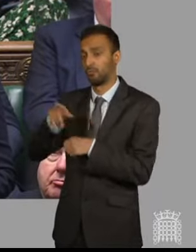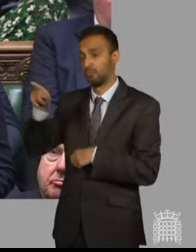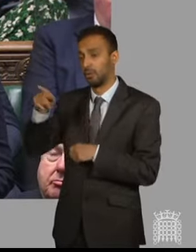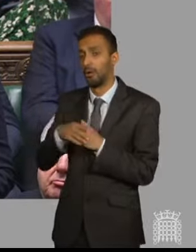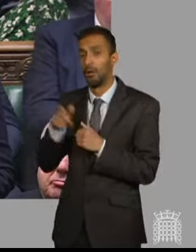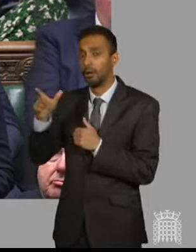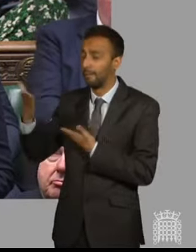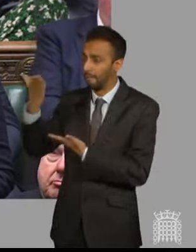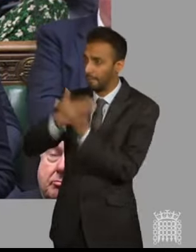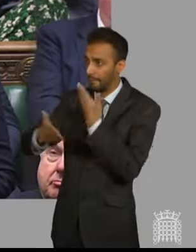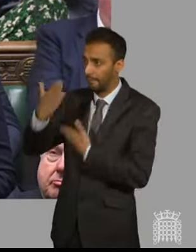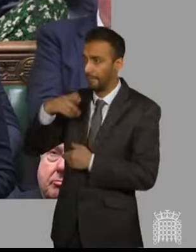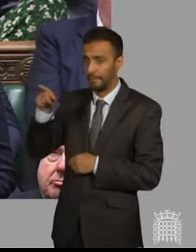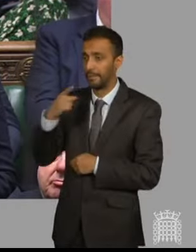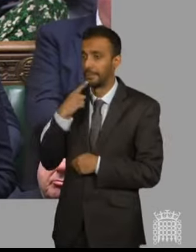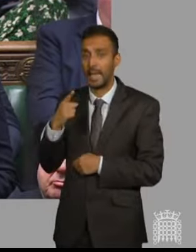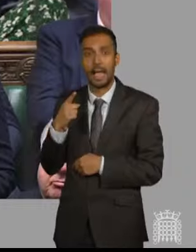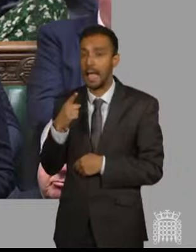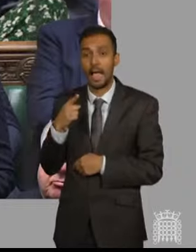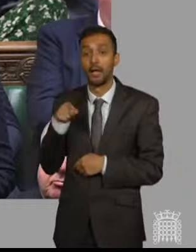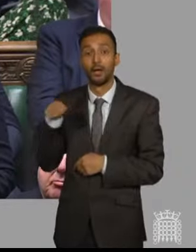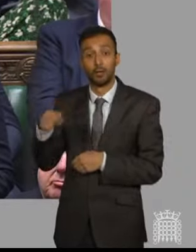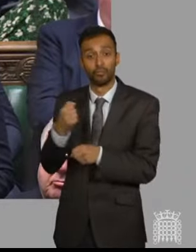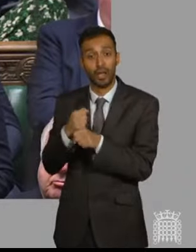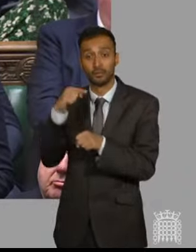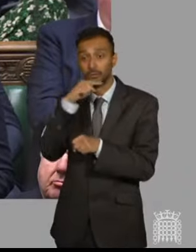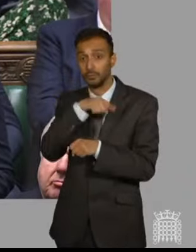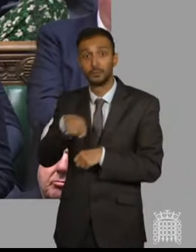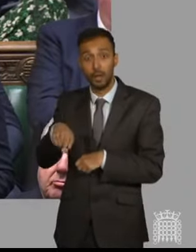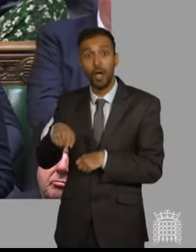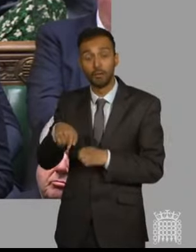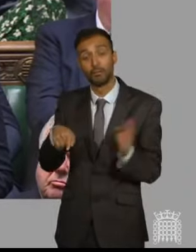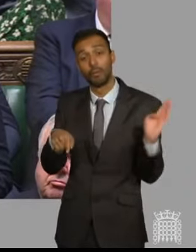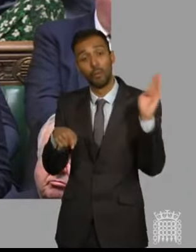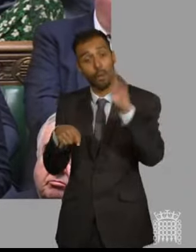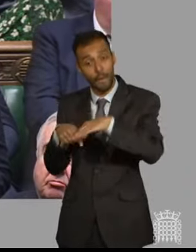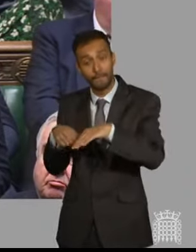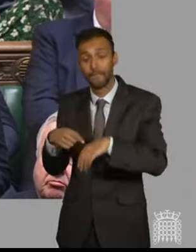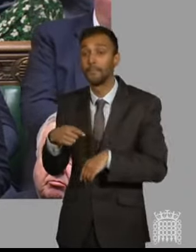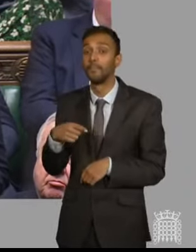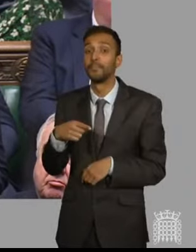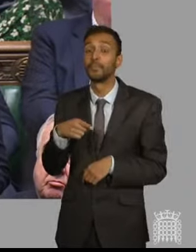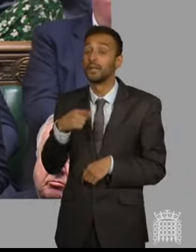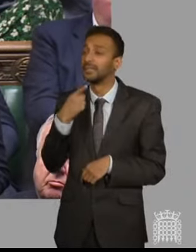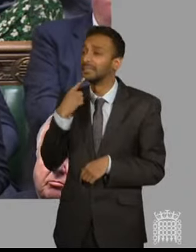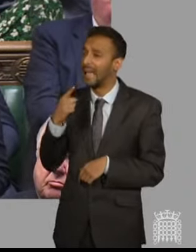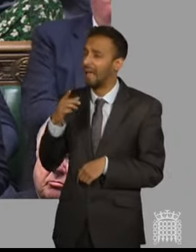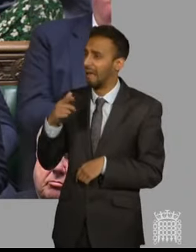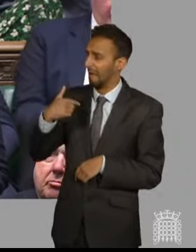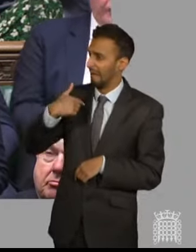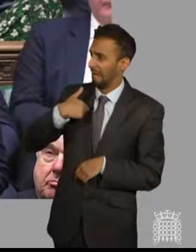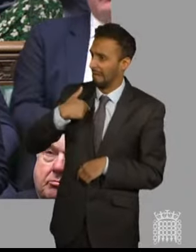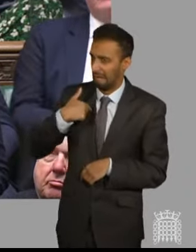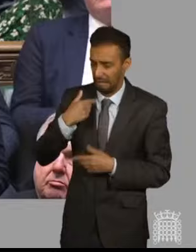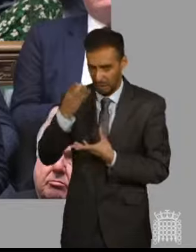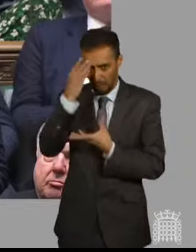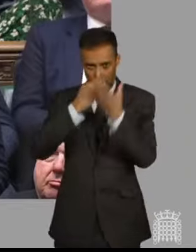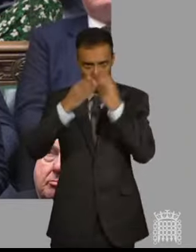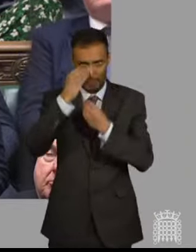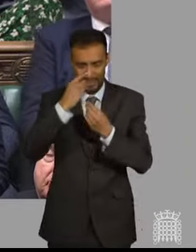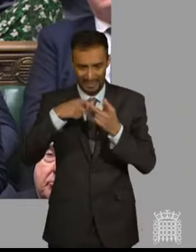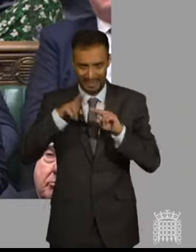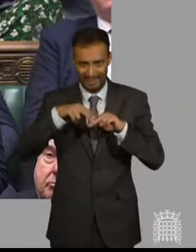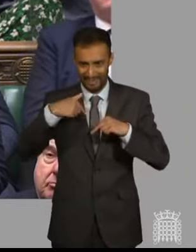came home saying, "Today we were learning if we were in the wrong body." Draft Schools guidance to